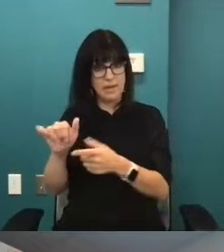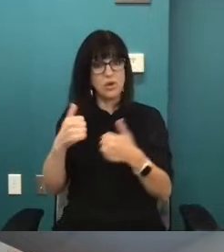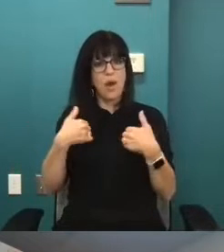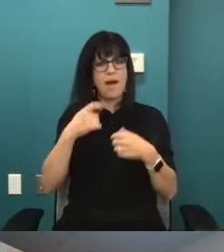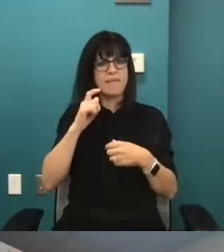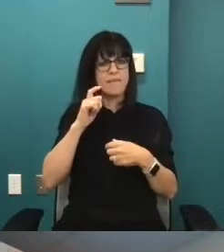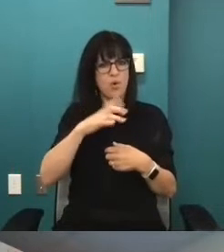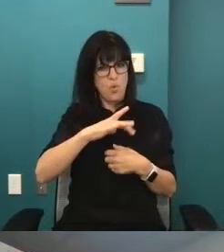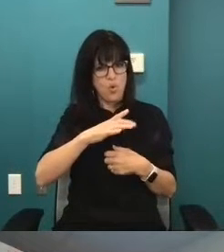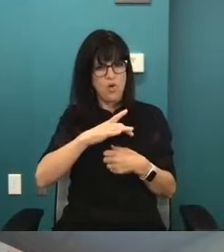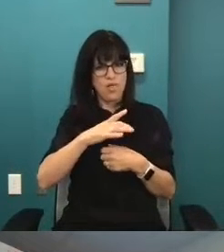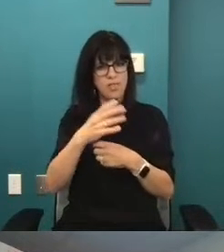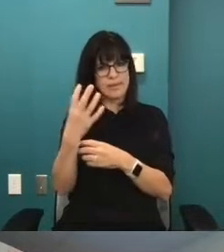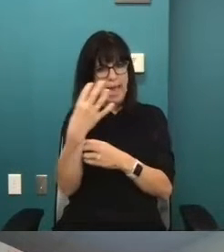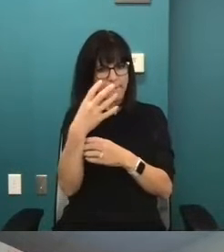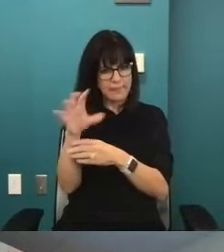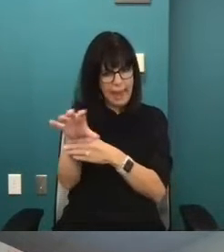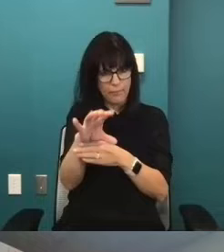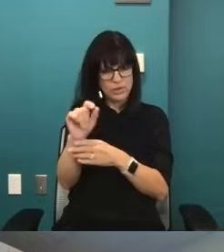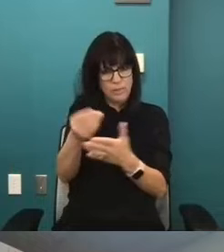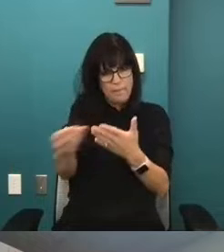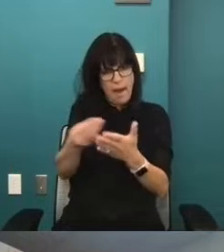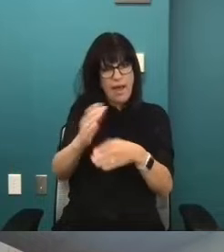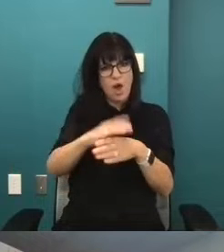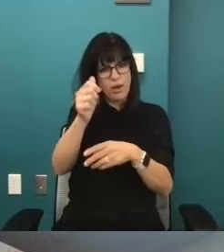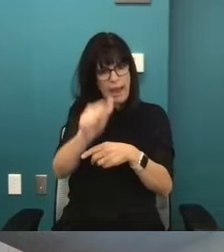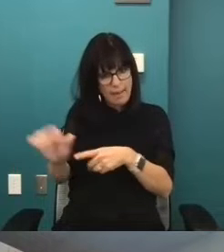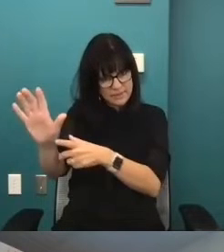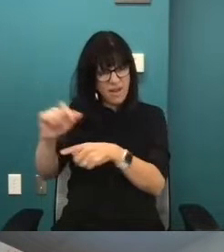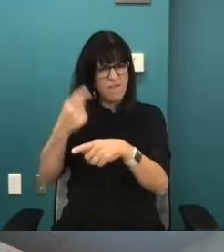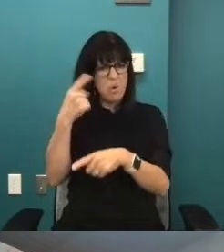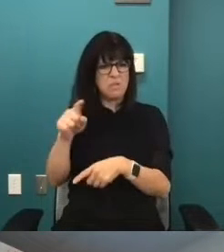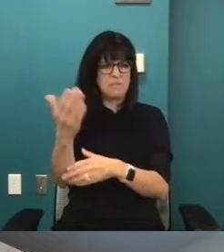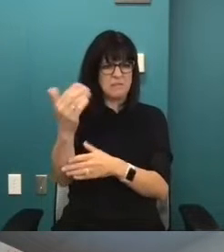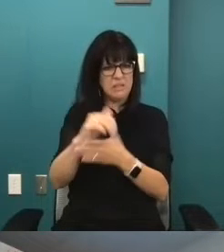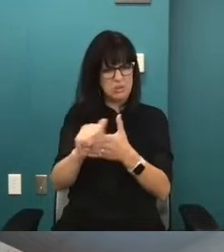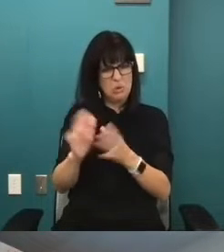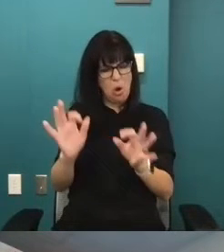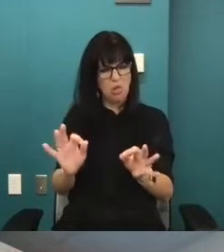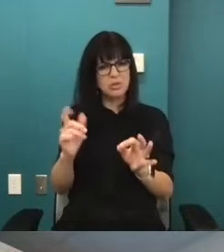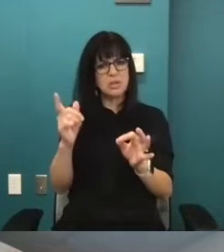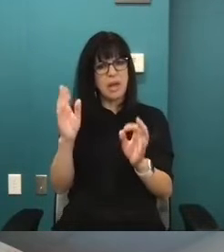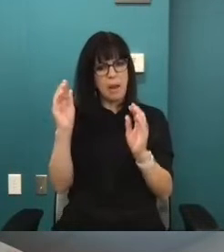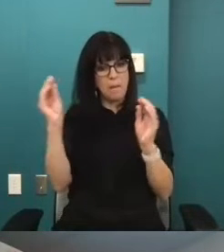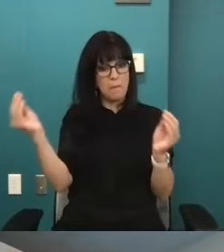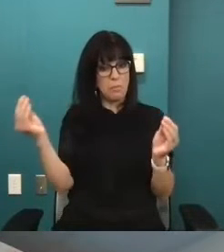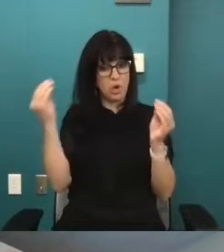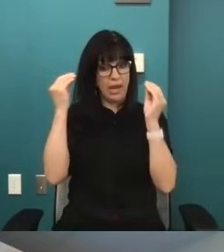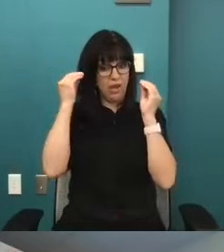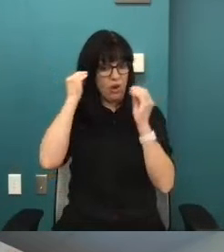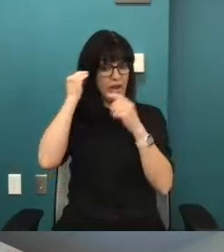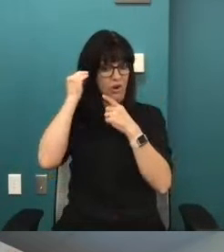video cameras that you can actually buy on Amazon for about $15. And you can actually put it in your ear and see your